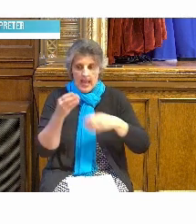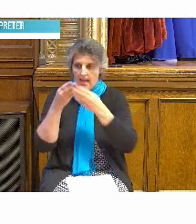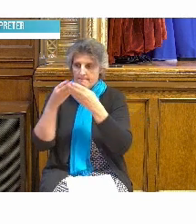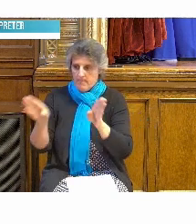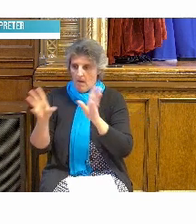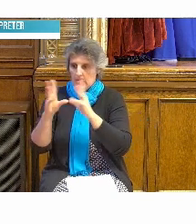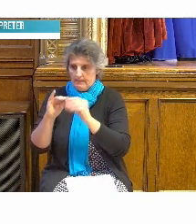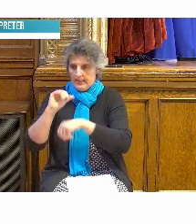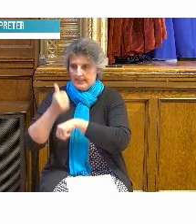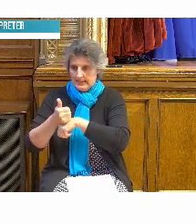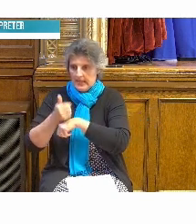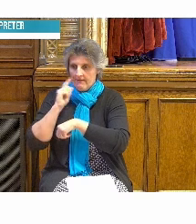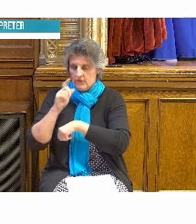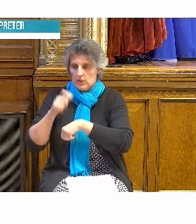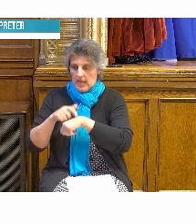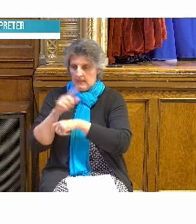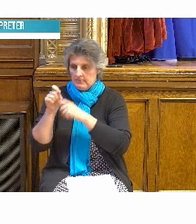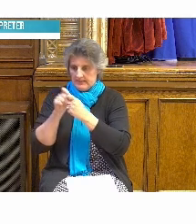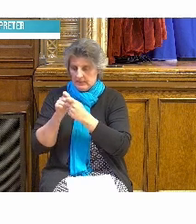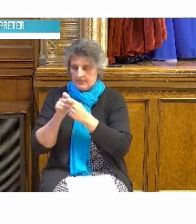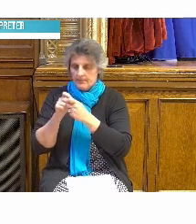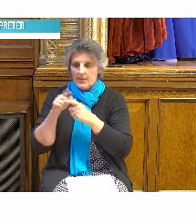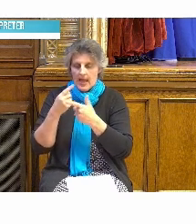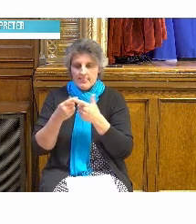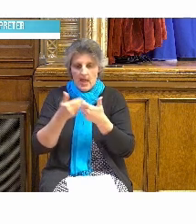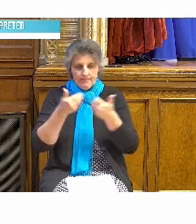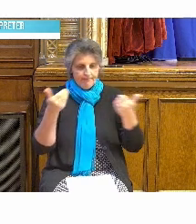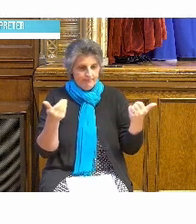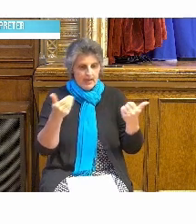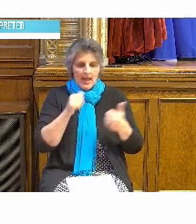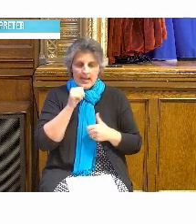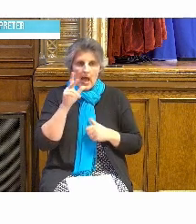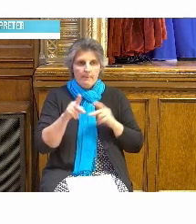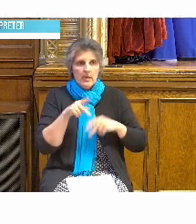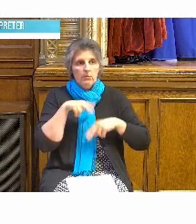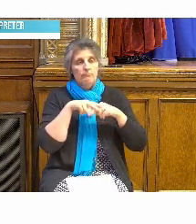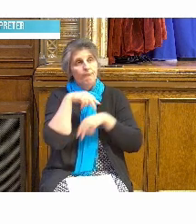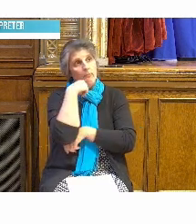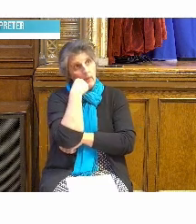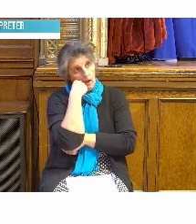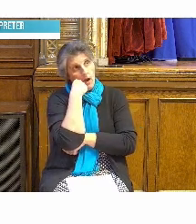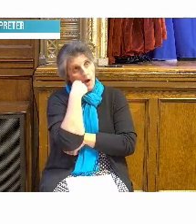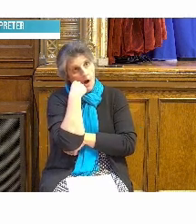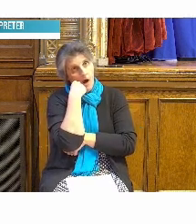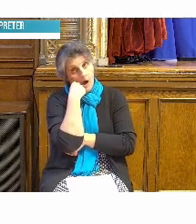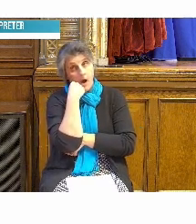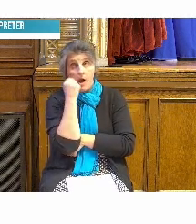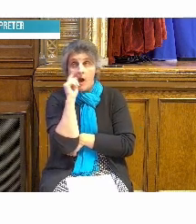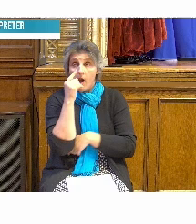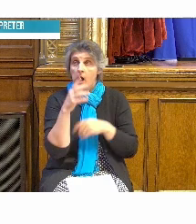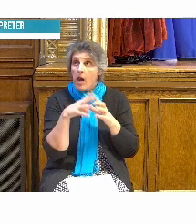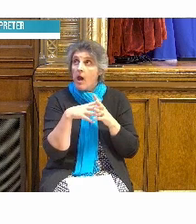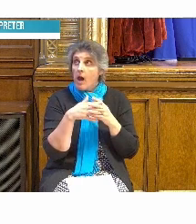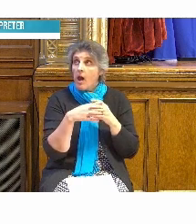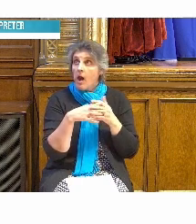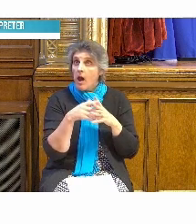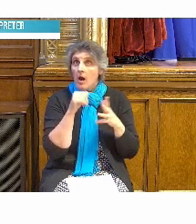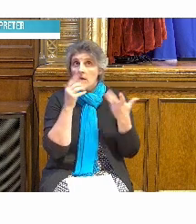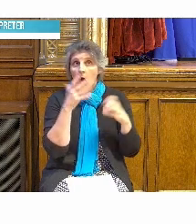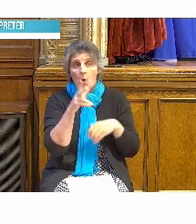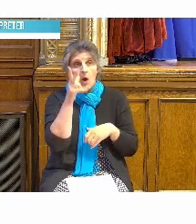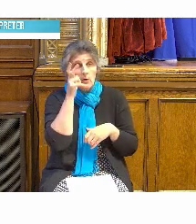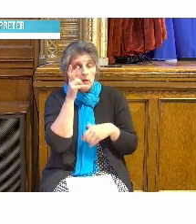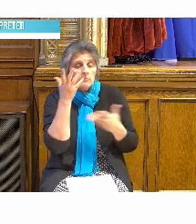meeting for a time certain. And that way you don't have people sitting through business meetings if they desire not to. Just a